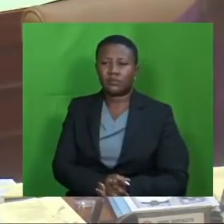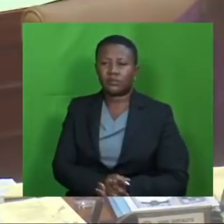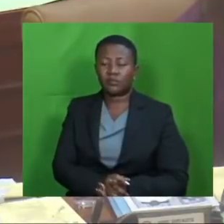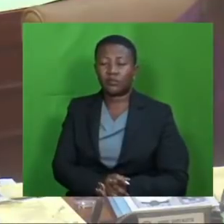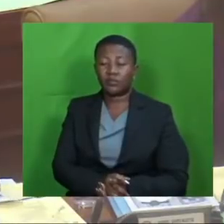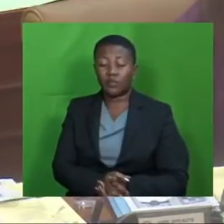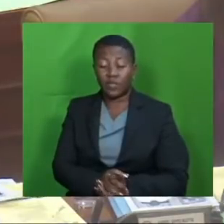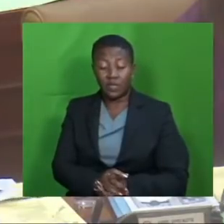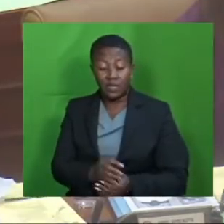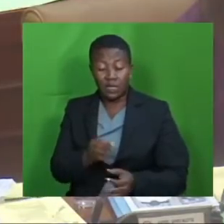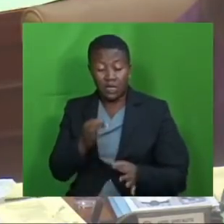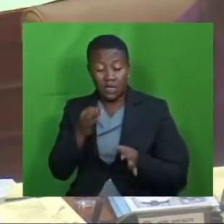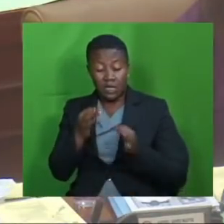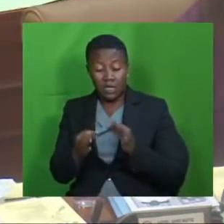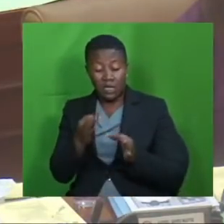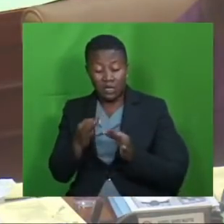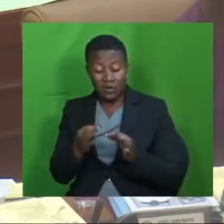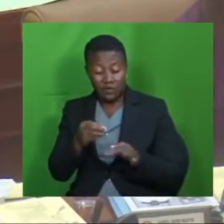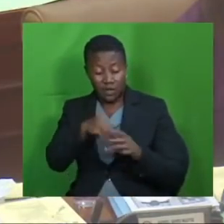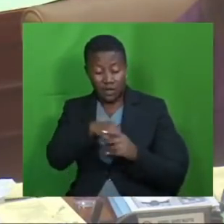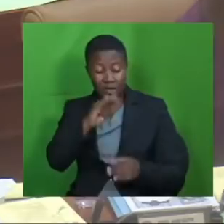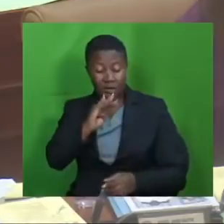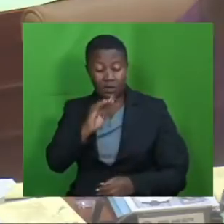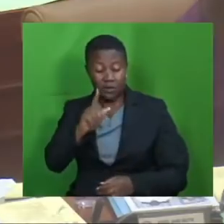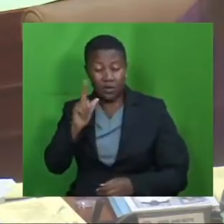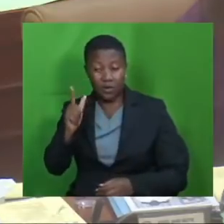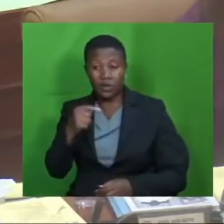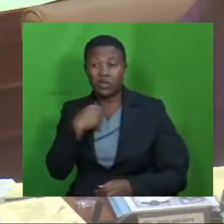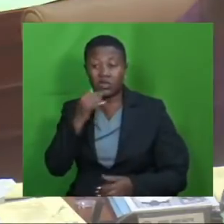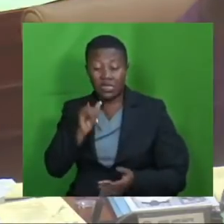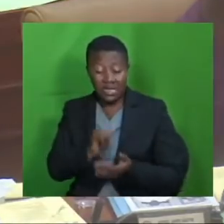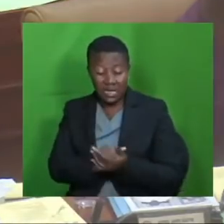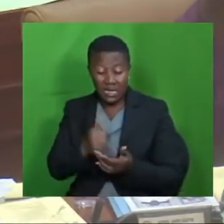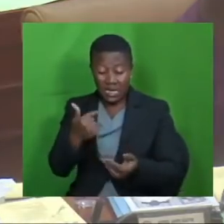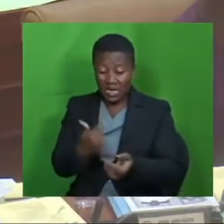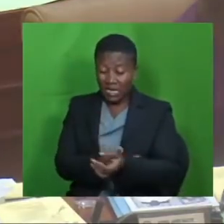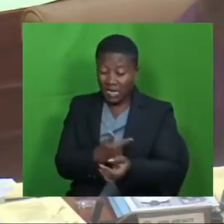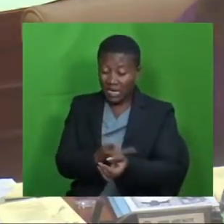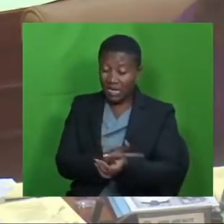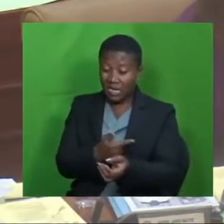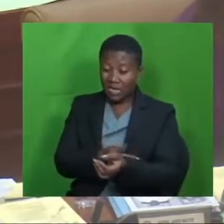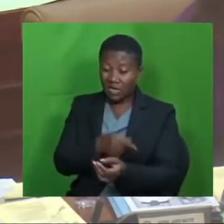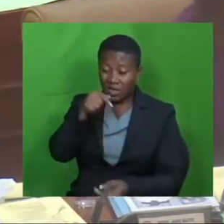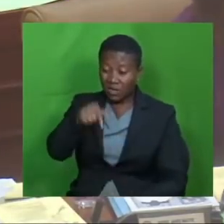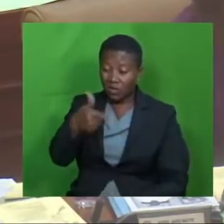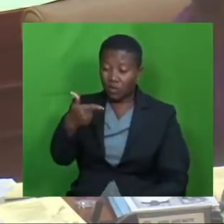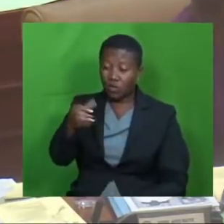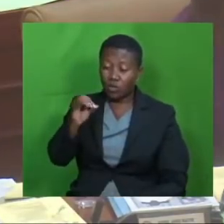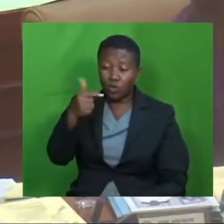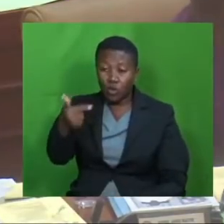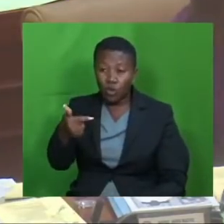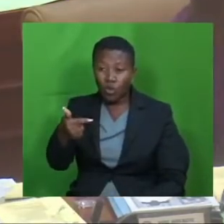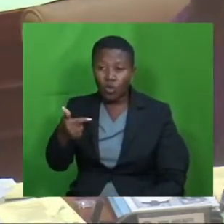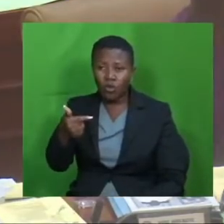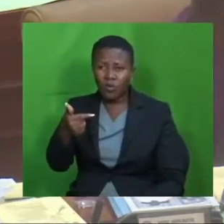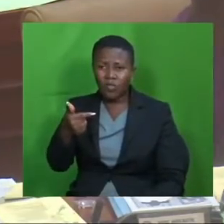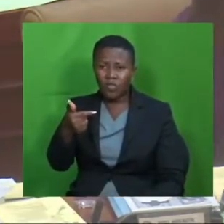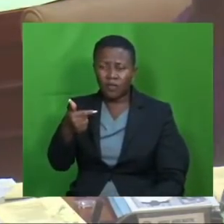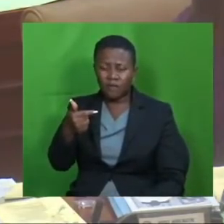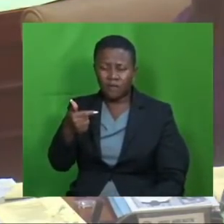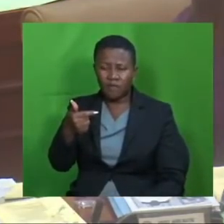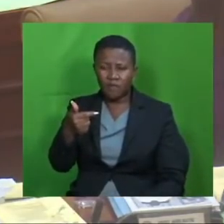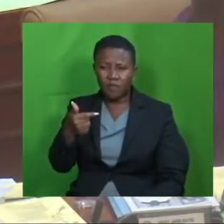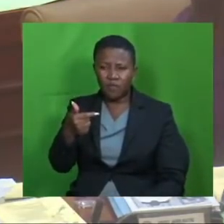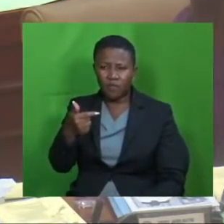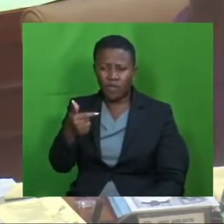the bill, we are told that Ghana.gov will play a role. You want money